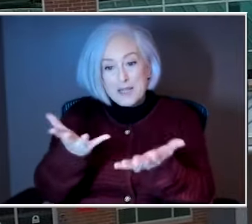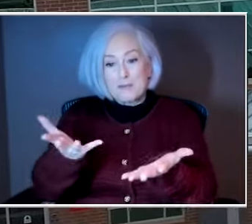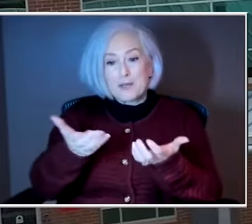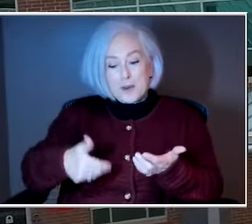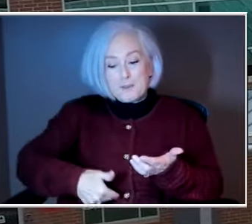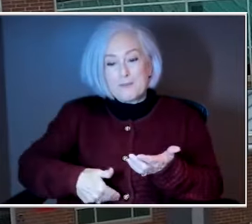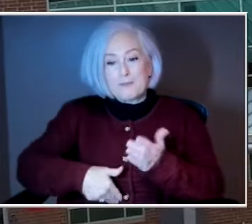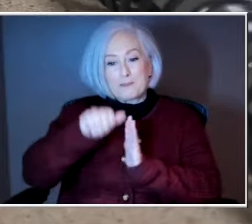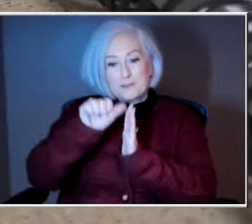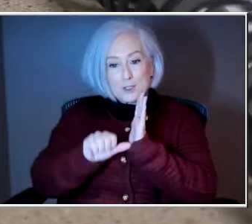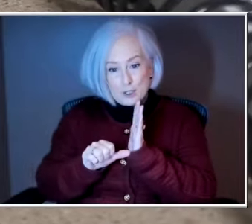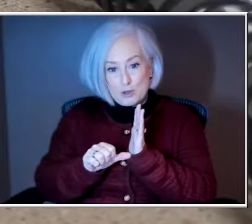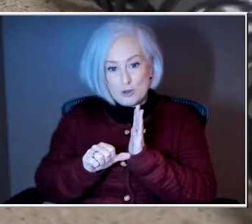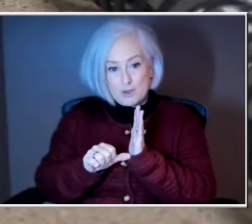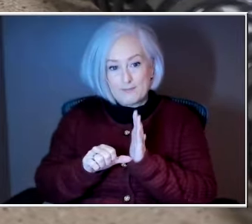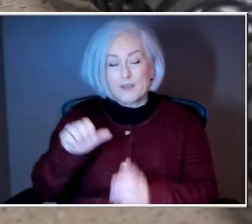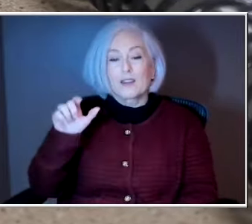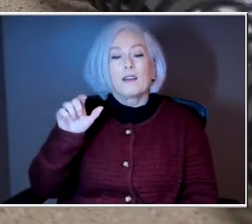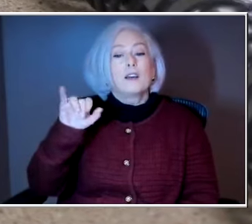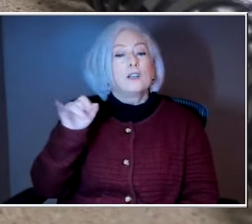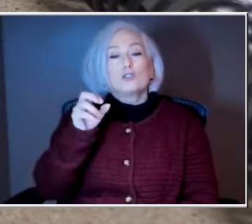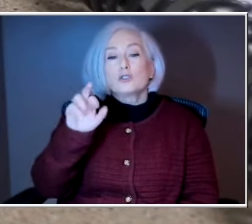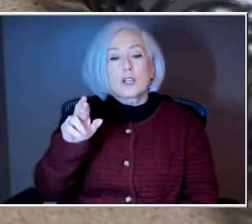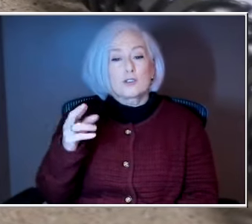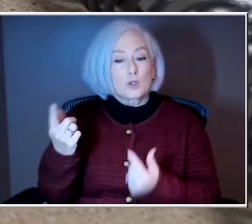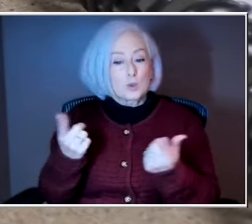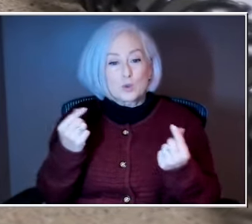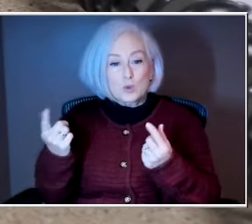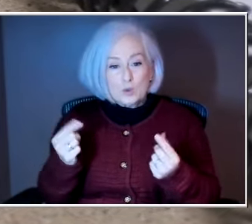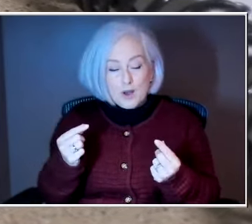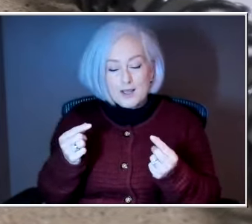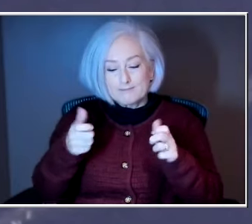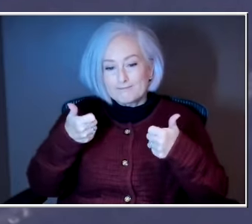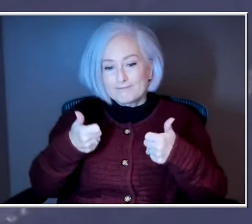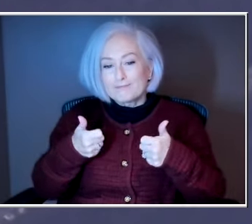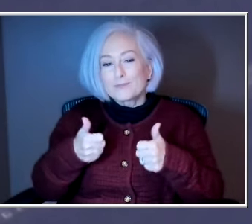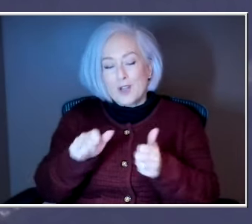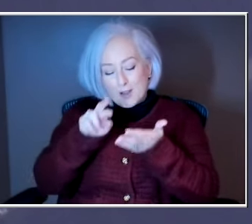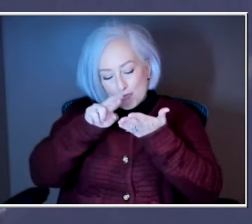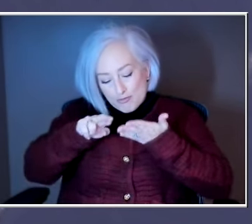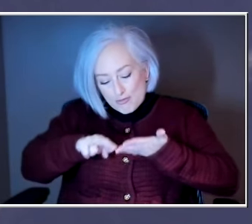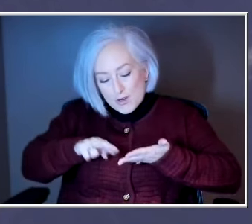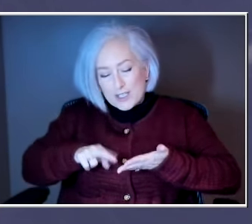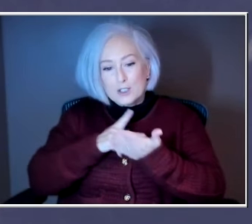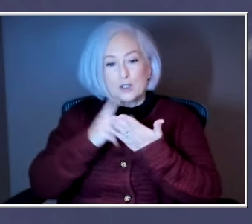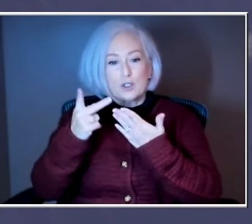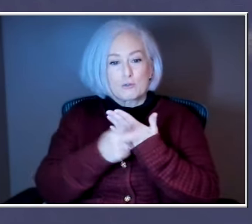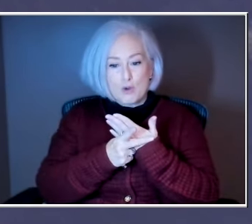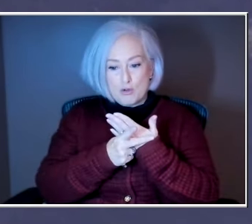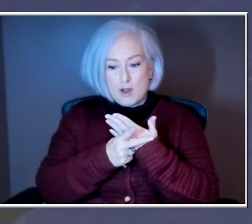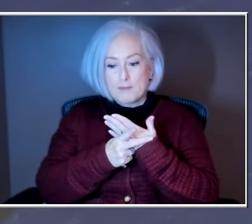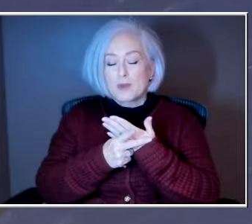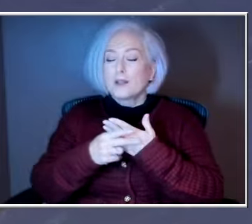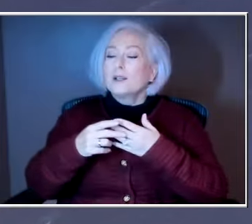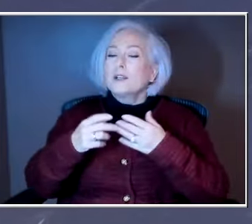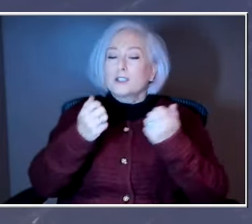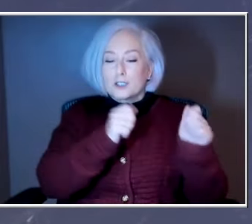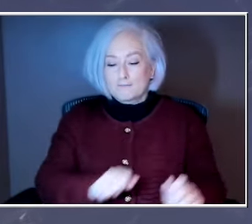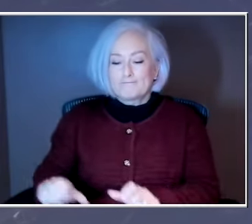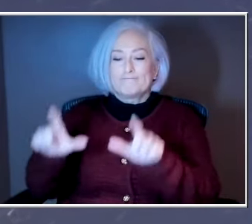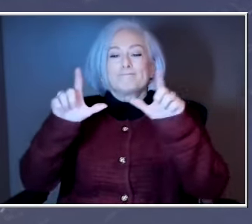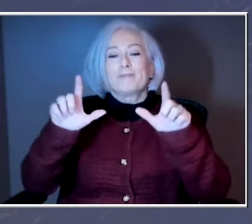good librarian would and started researching programs. She attended an online event the University of Kansas Health